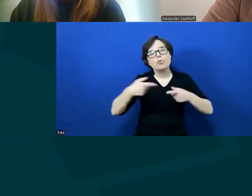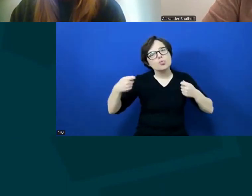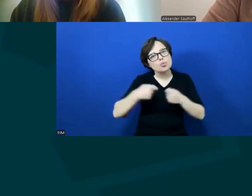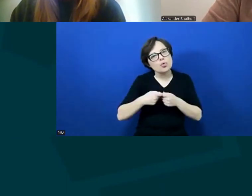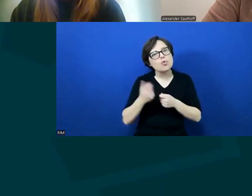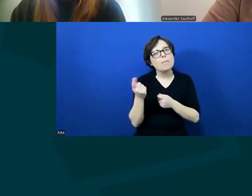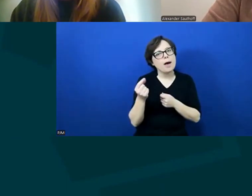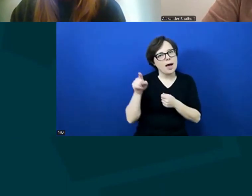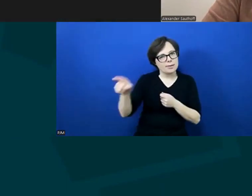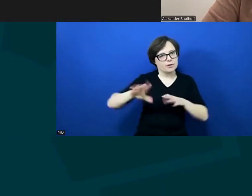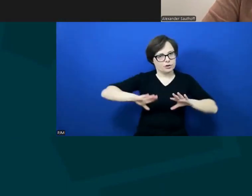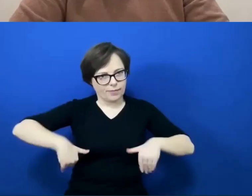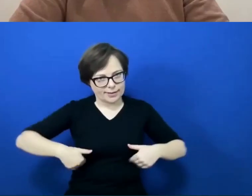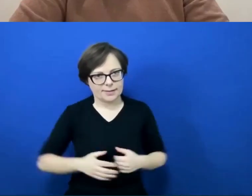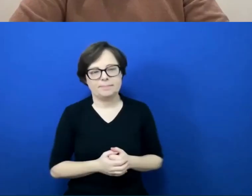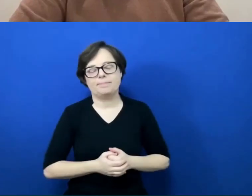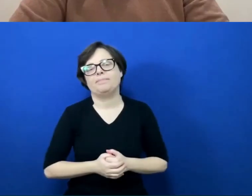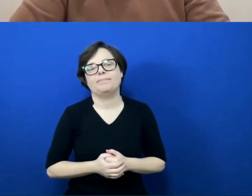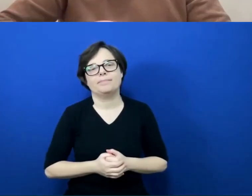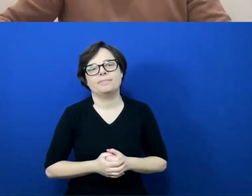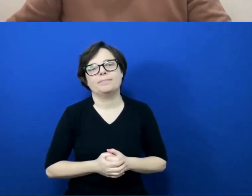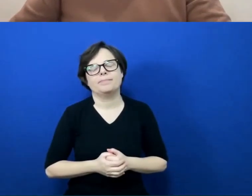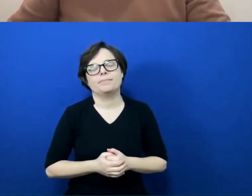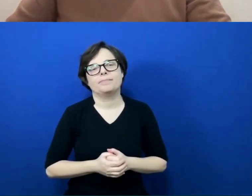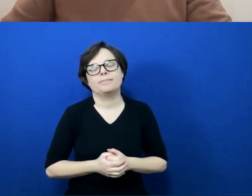our Swiss partners